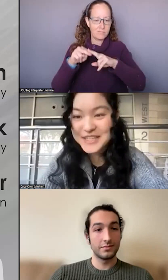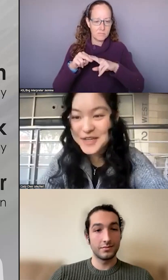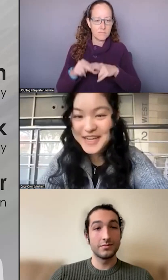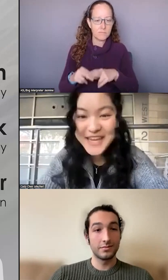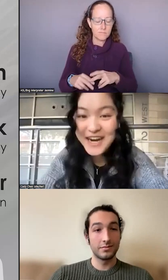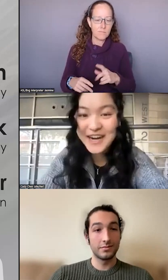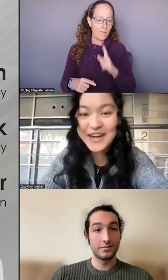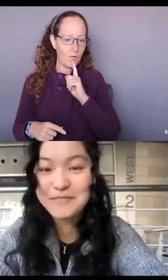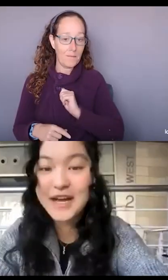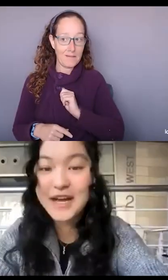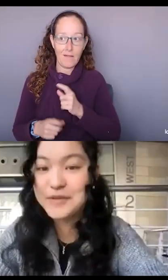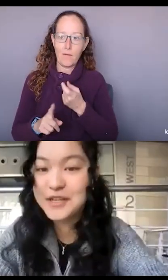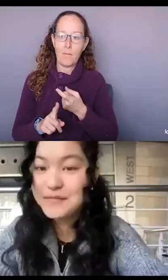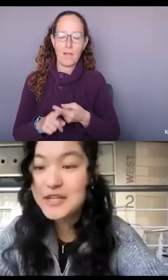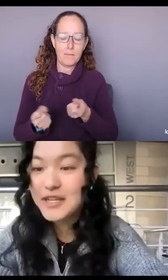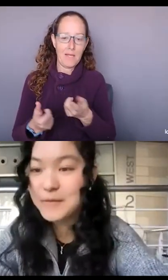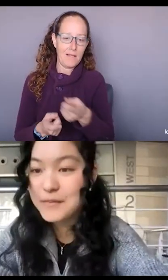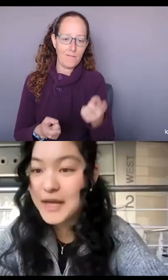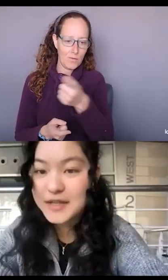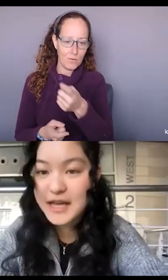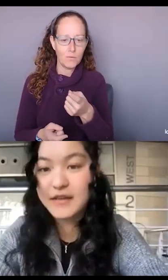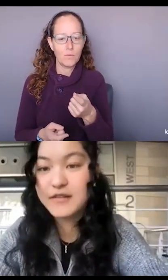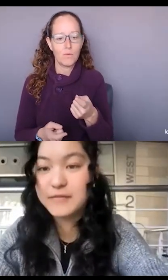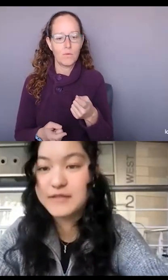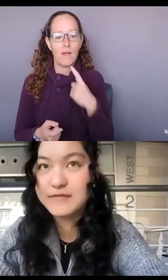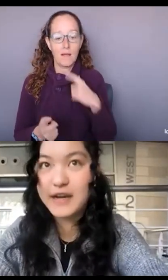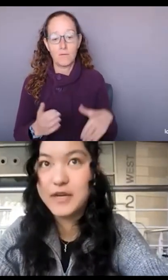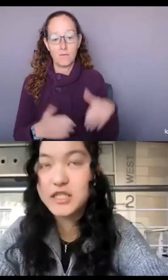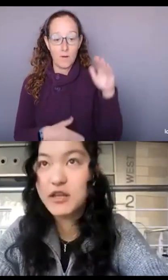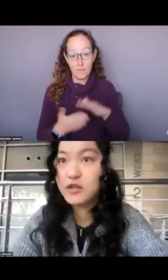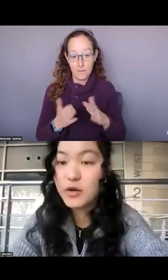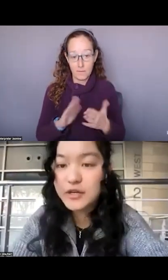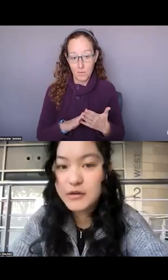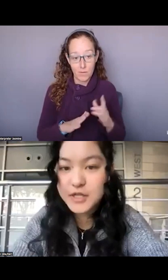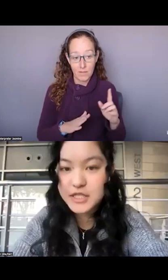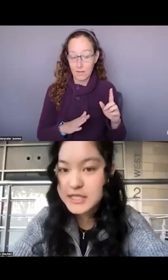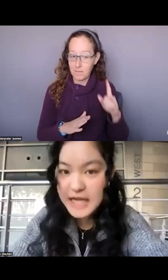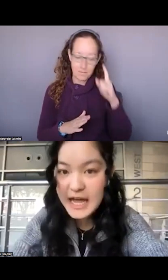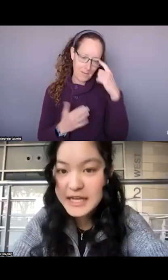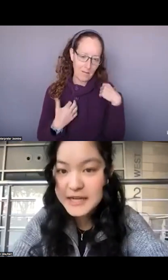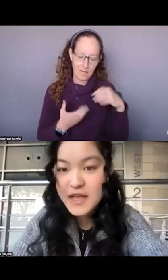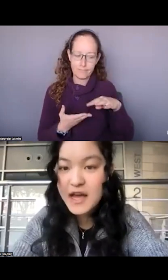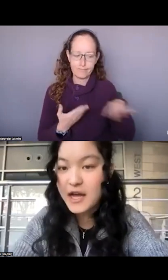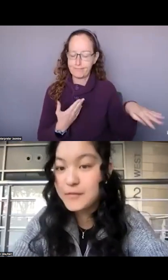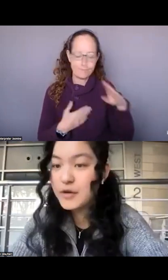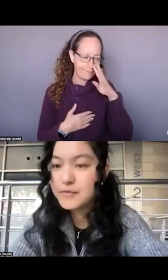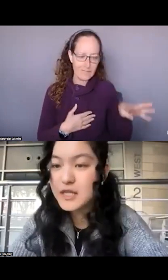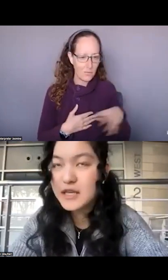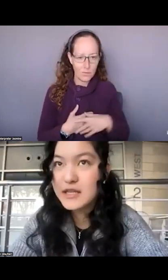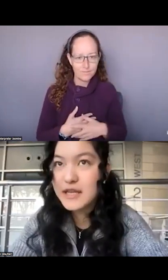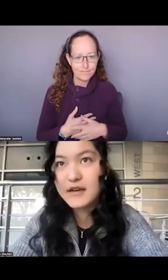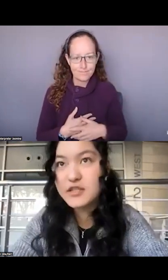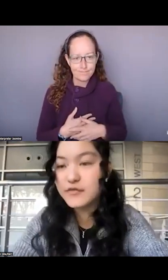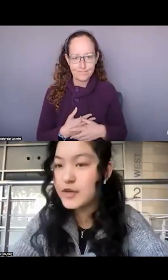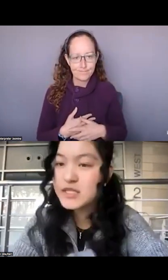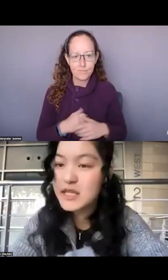many of you guys who are here, I grew up in a community where mental health was very much ignored or tried. No one